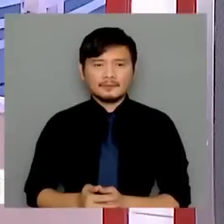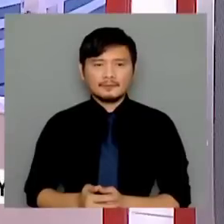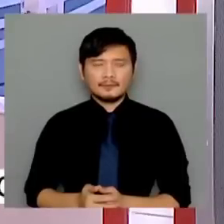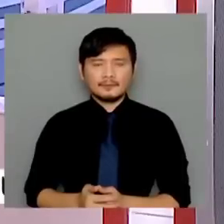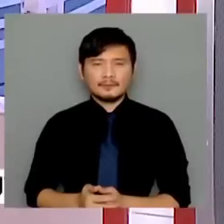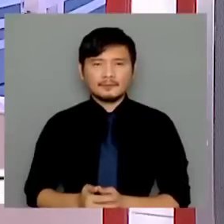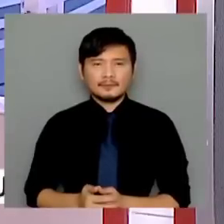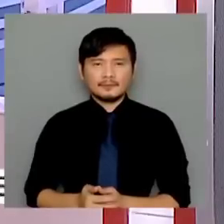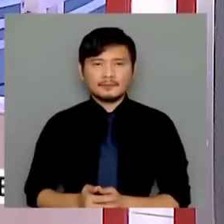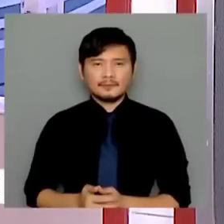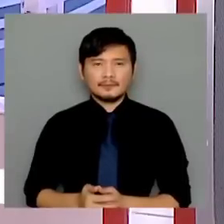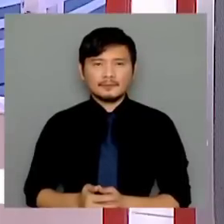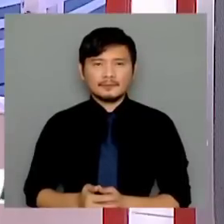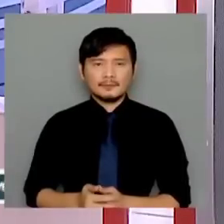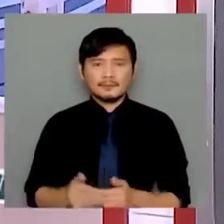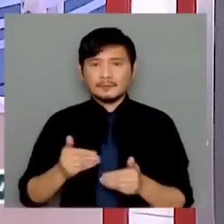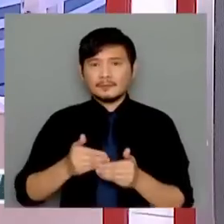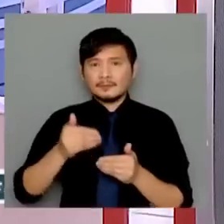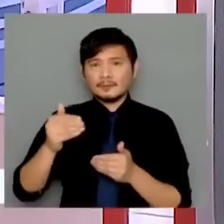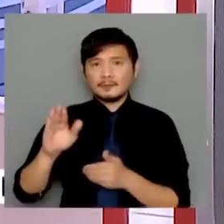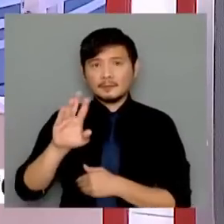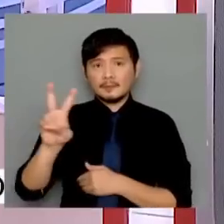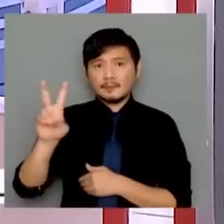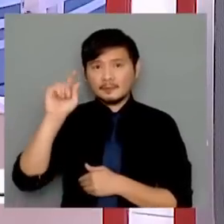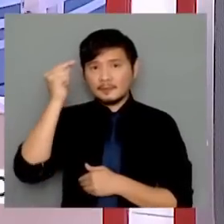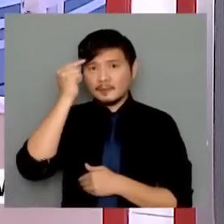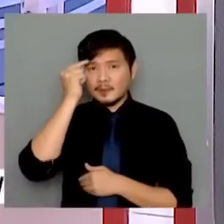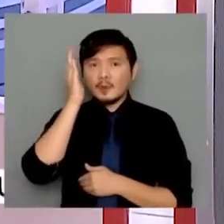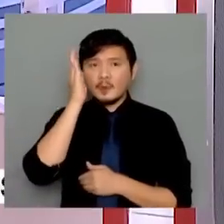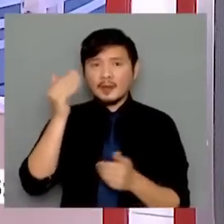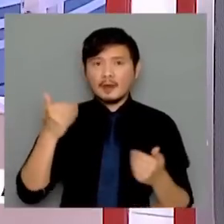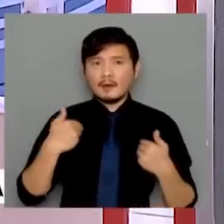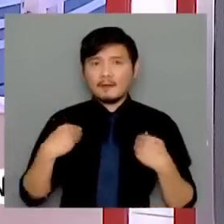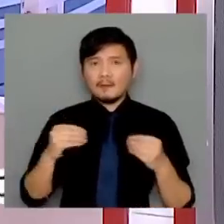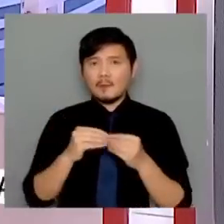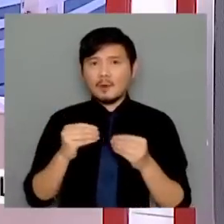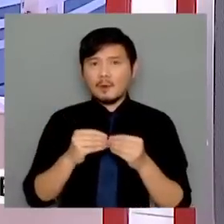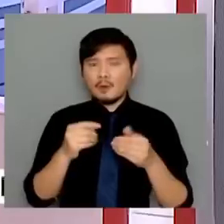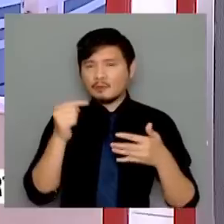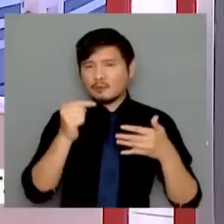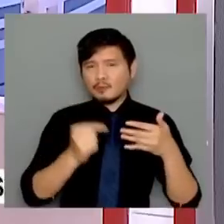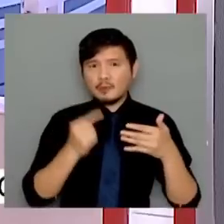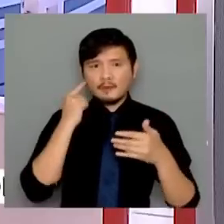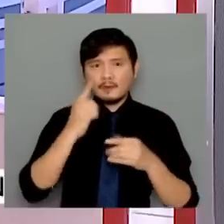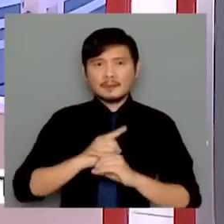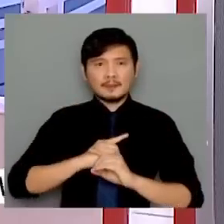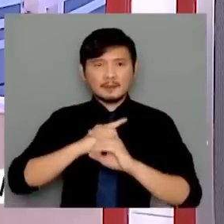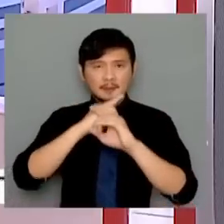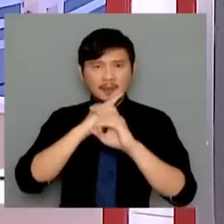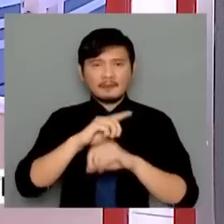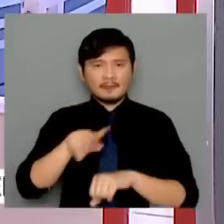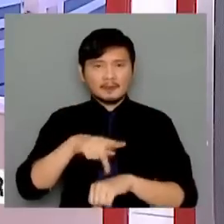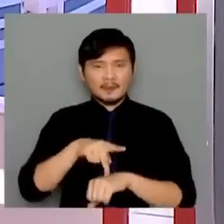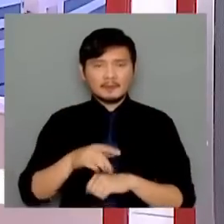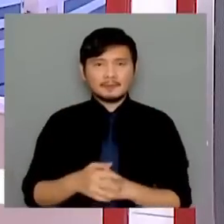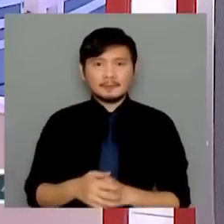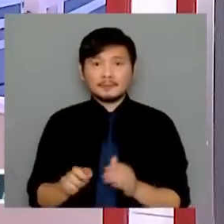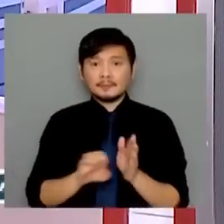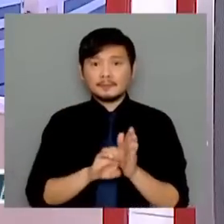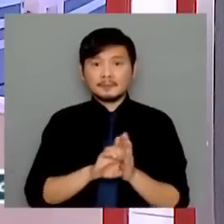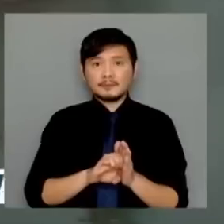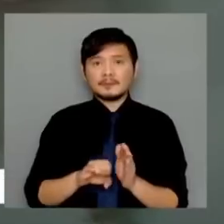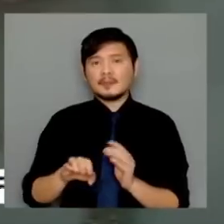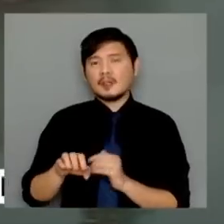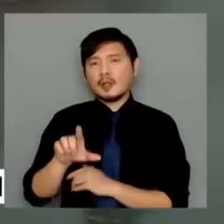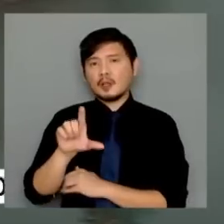The incoming Marcos administration will have more assets to defend the country's territory. Outgoing Defense Secretary Delphine Lorenzana says